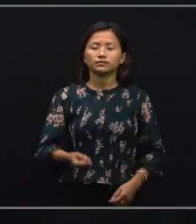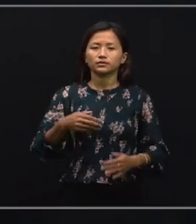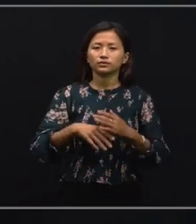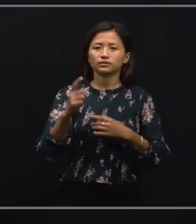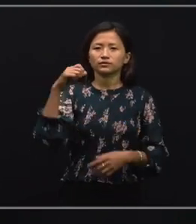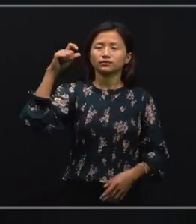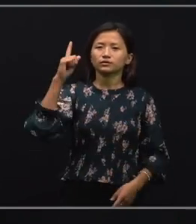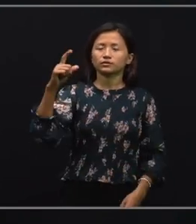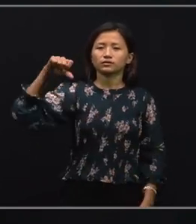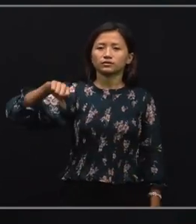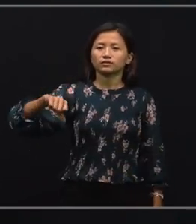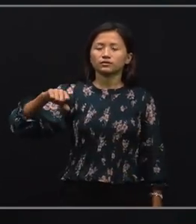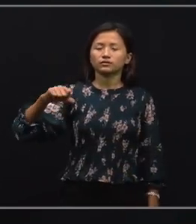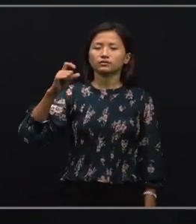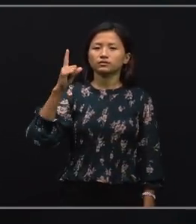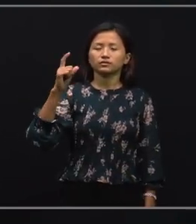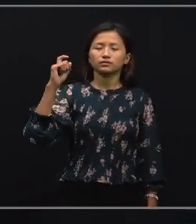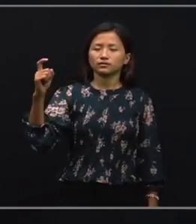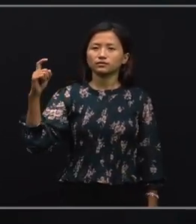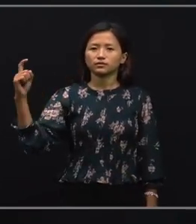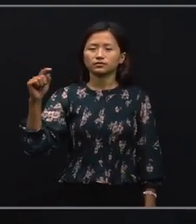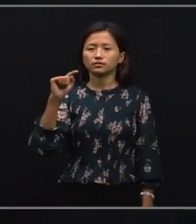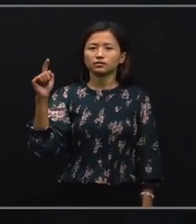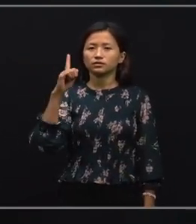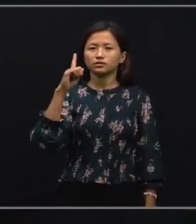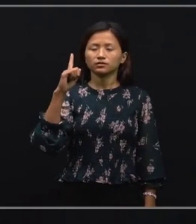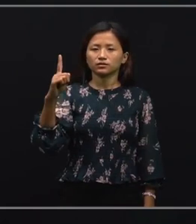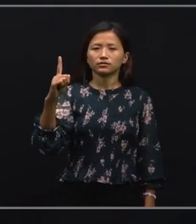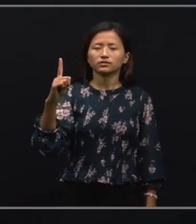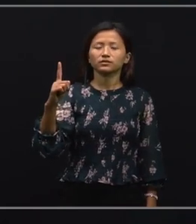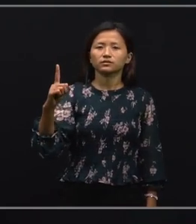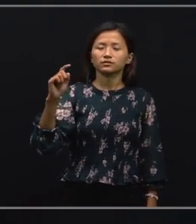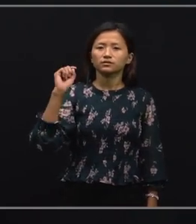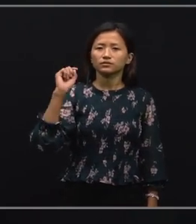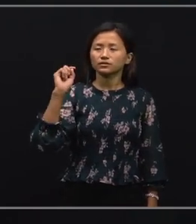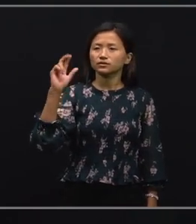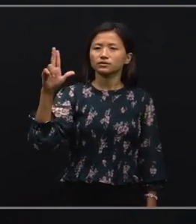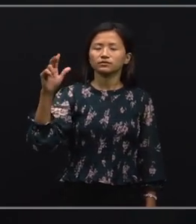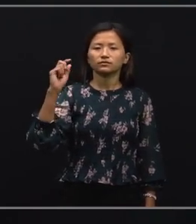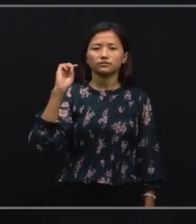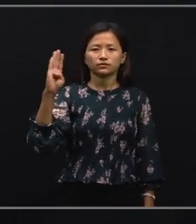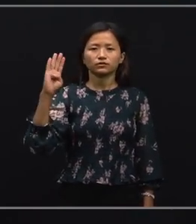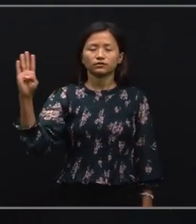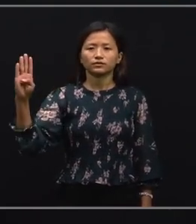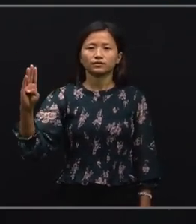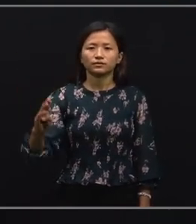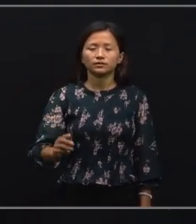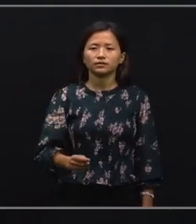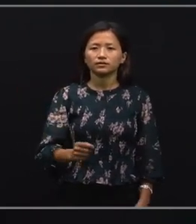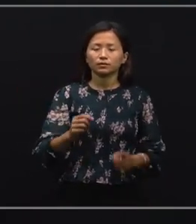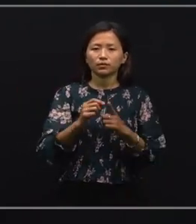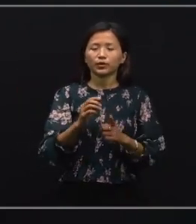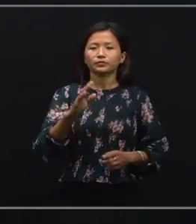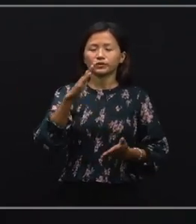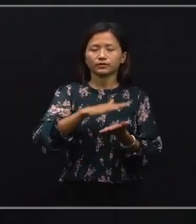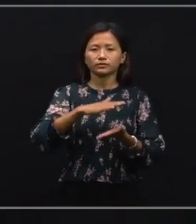between 1777 to 1844. 1777 to 1844. The